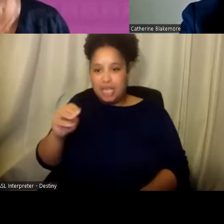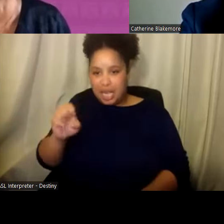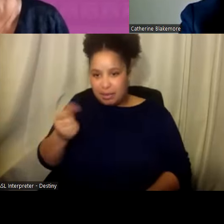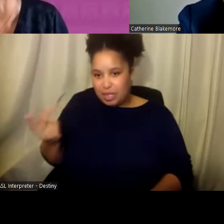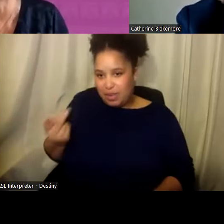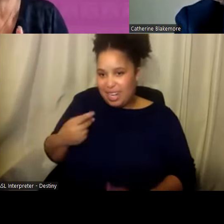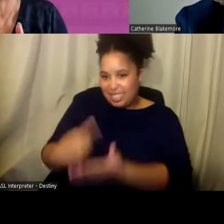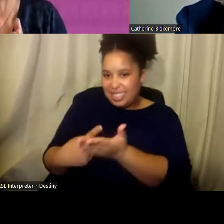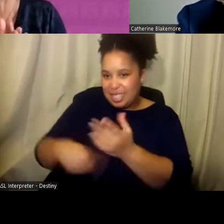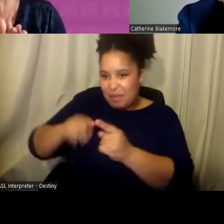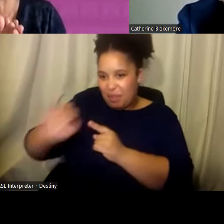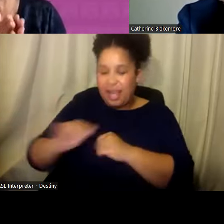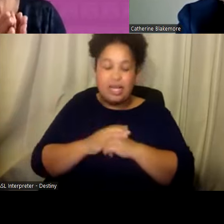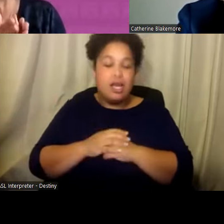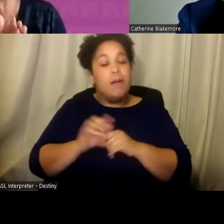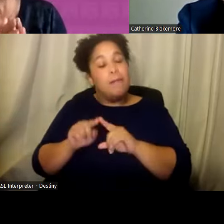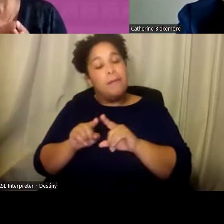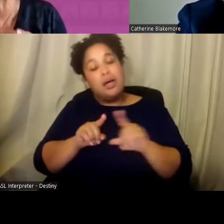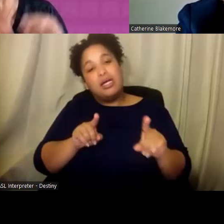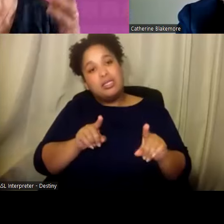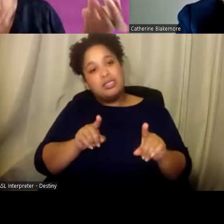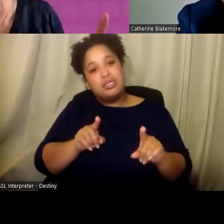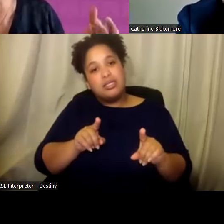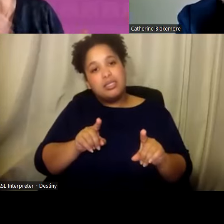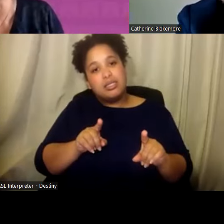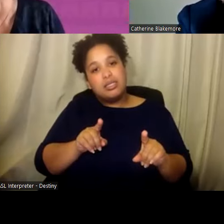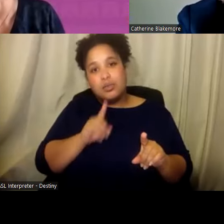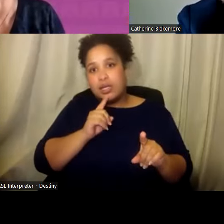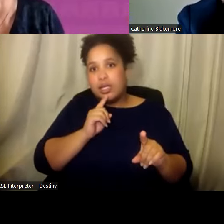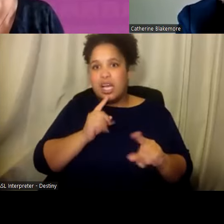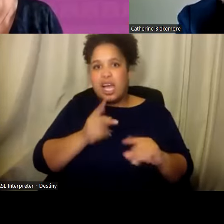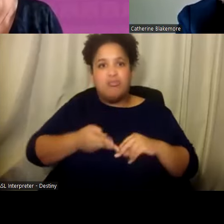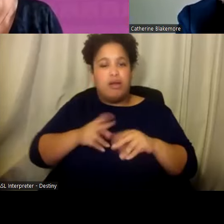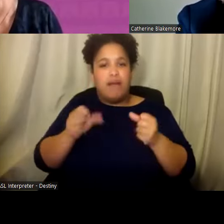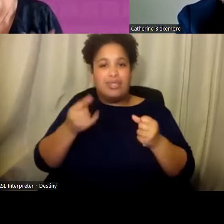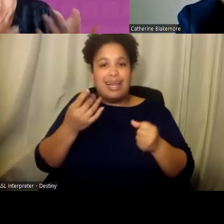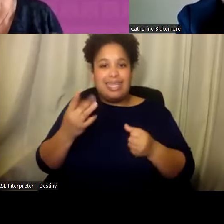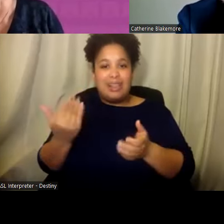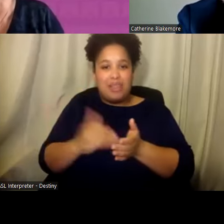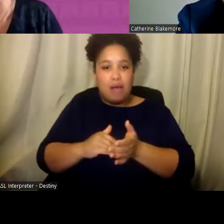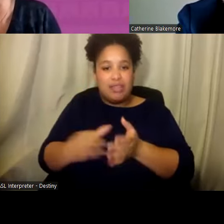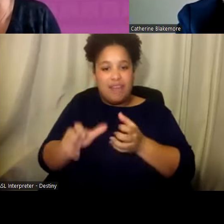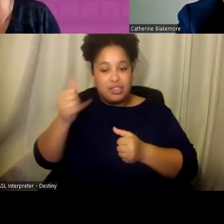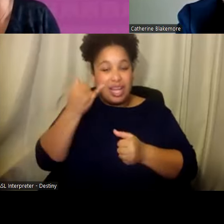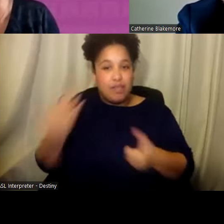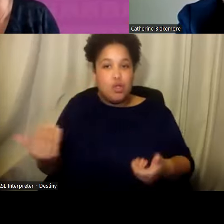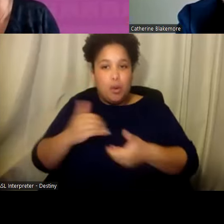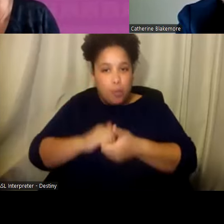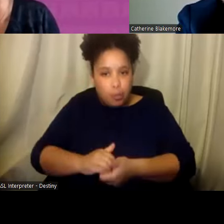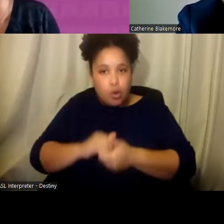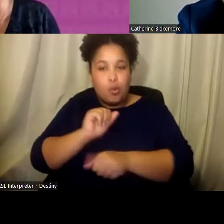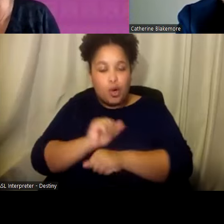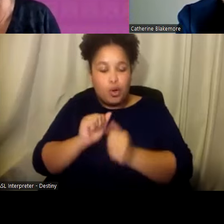having a conversation. But exponentially, you can reach those 18,000 faster if you partner with CBOs.